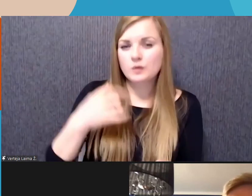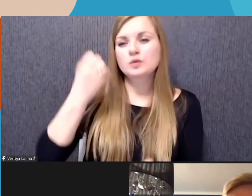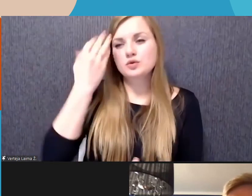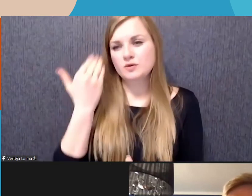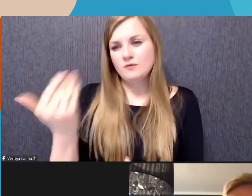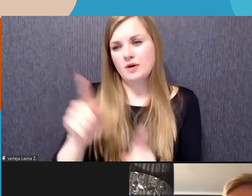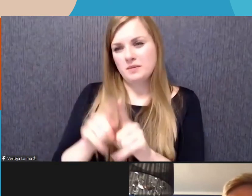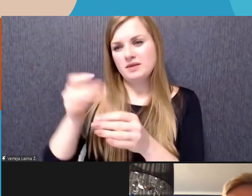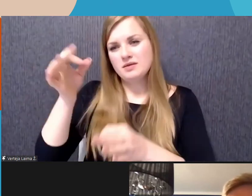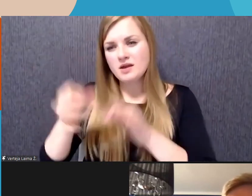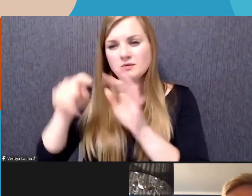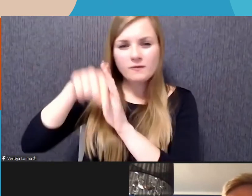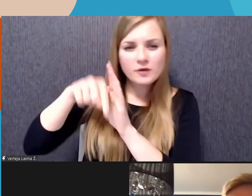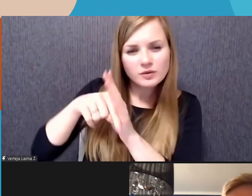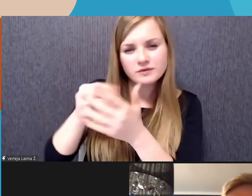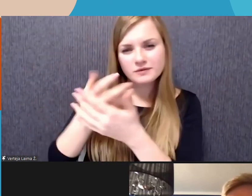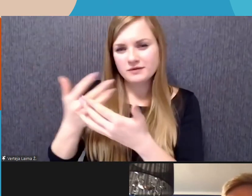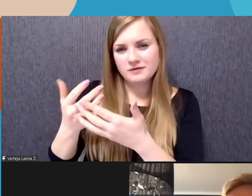I would like to ask you, what